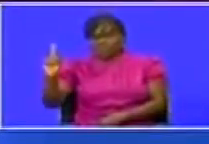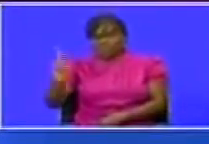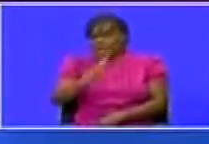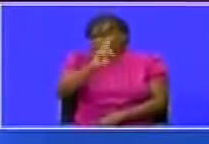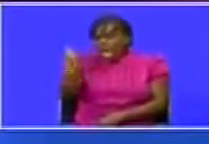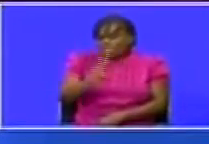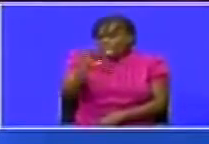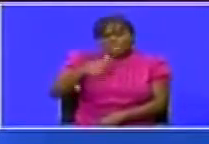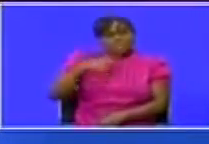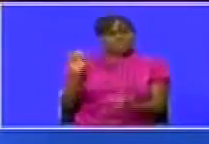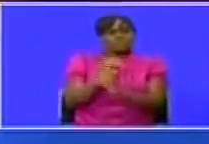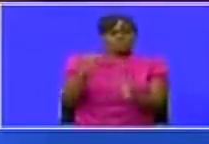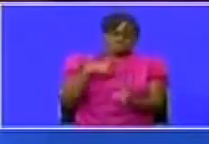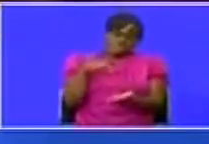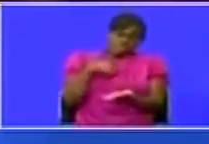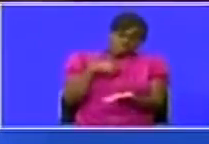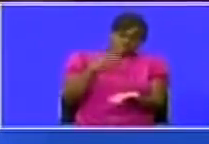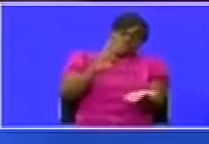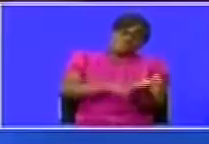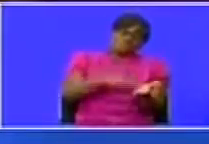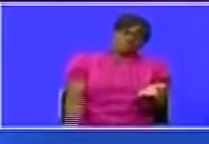Wacha kuniuliza maswali mingi sababu nasikia kuaguka.